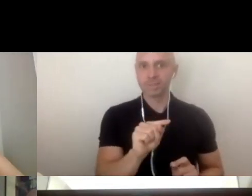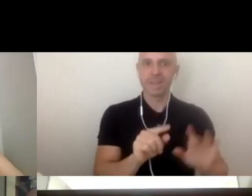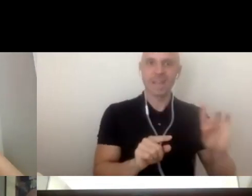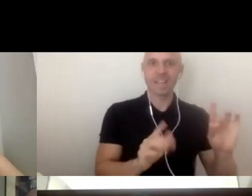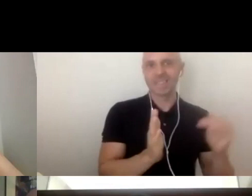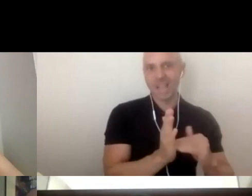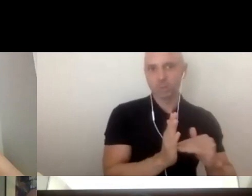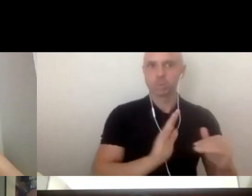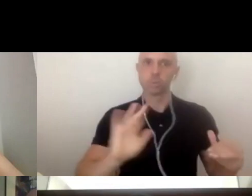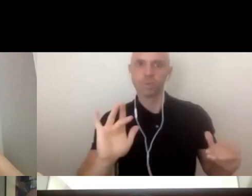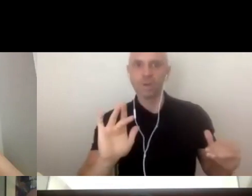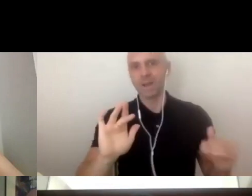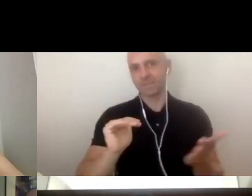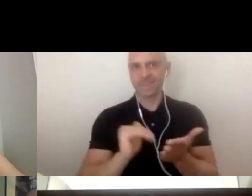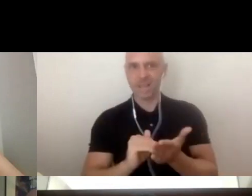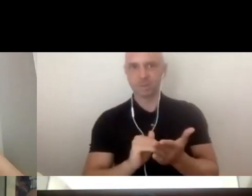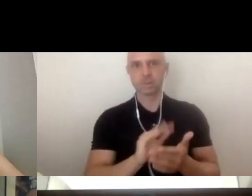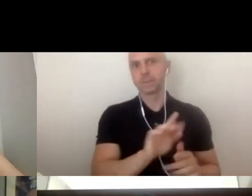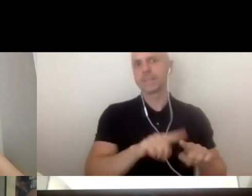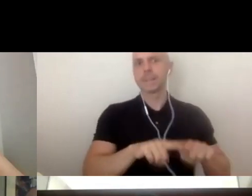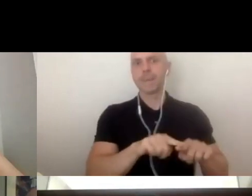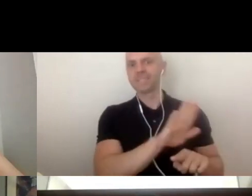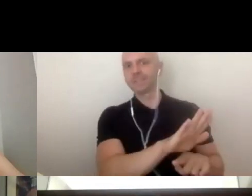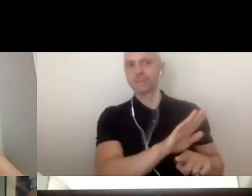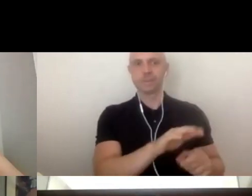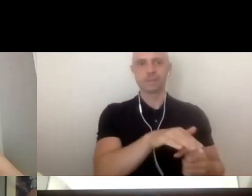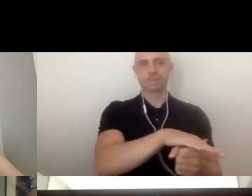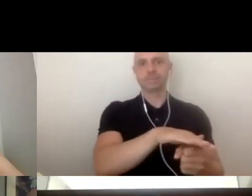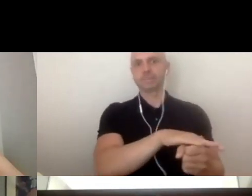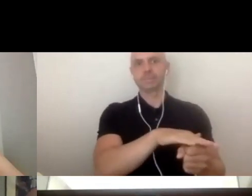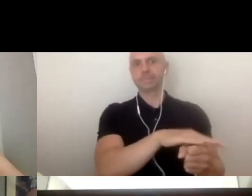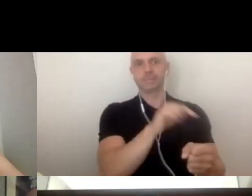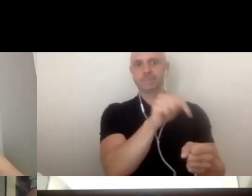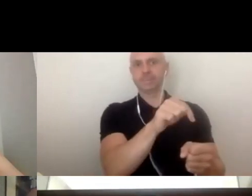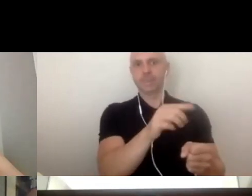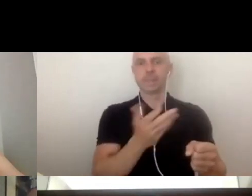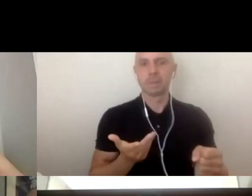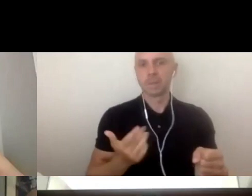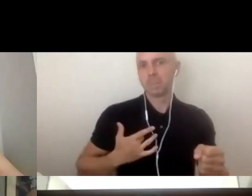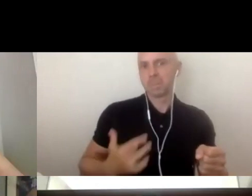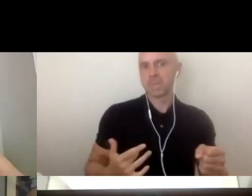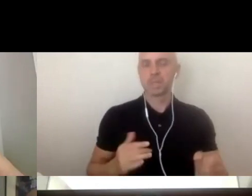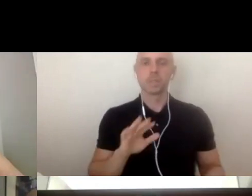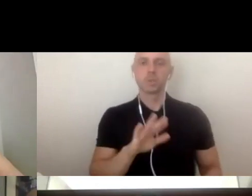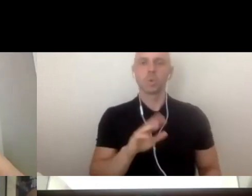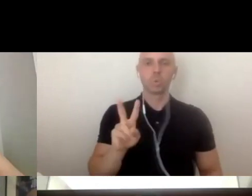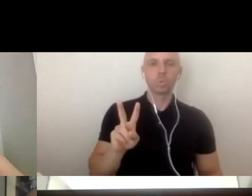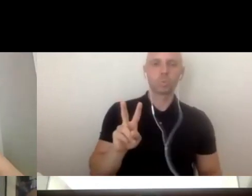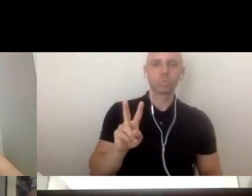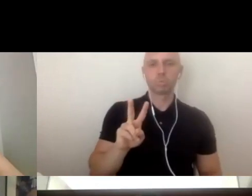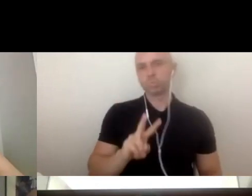$25,000, depending on the size and scope. We've allocated about $250,000 now, so there's less